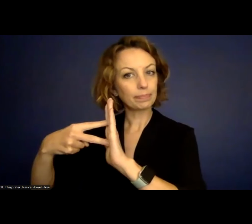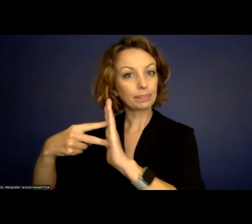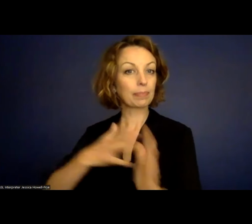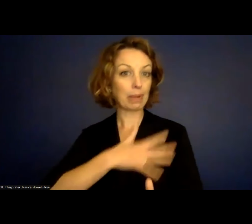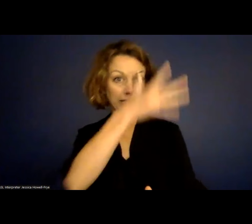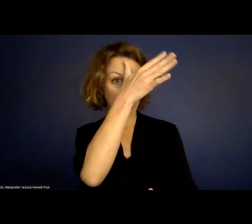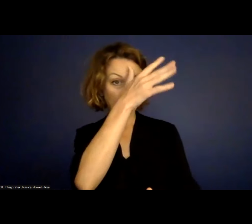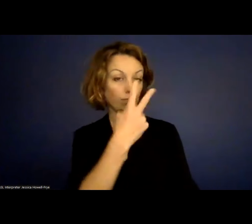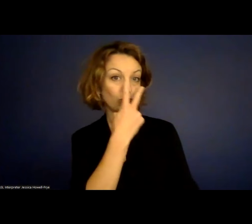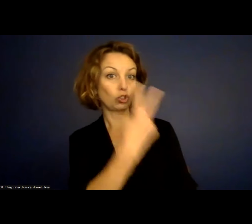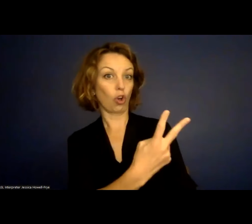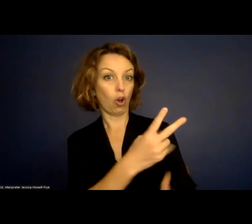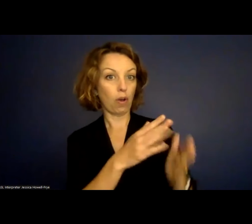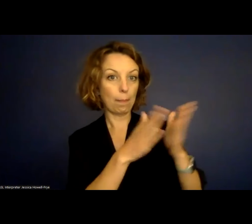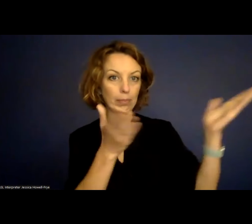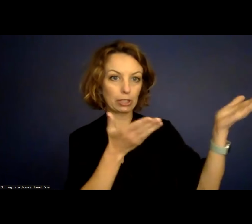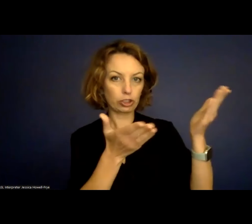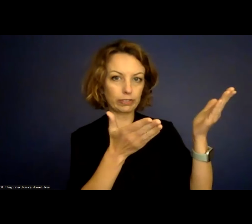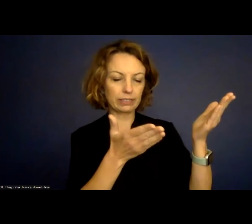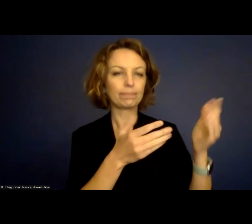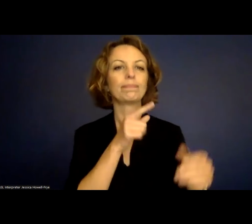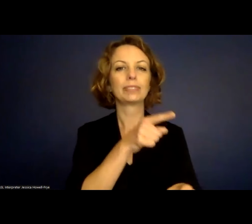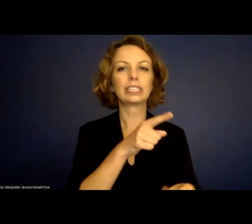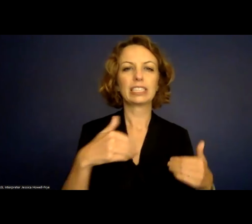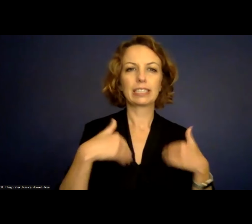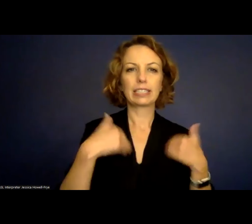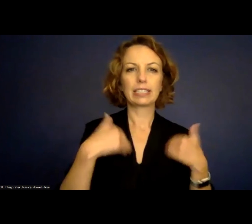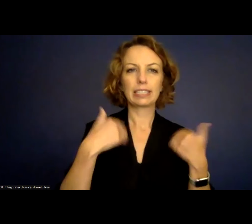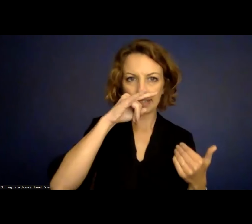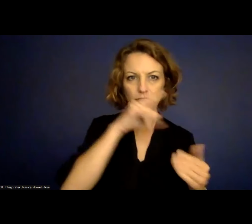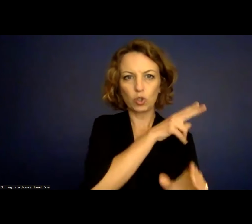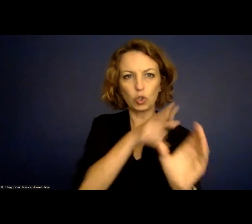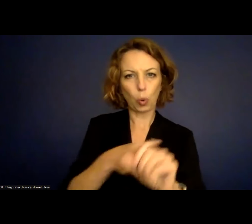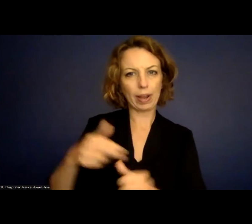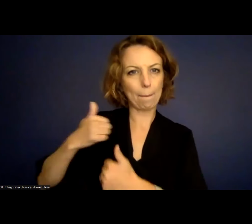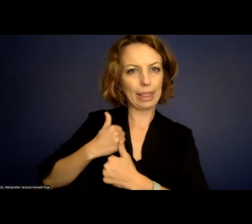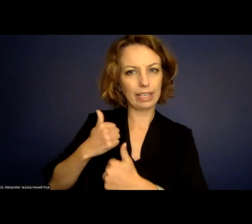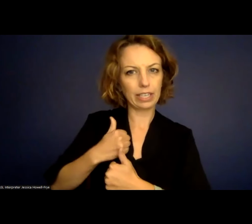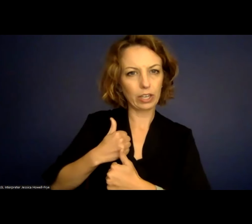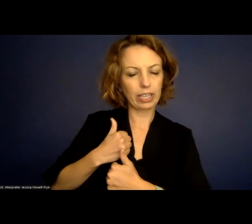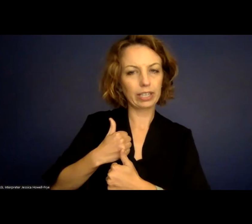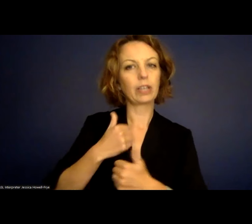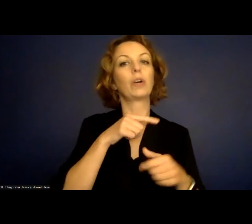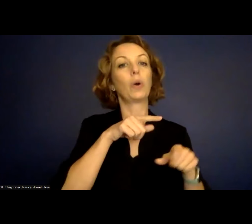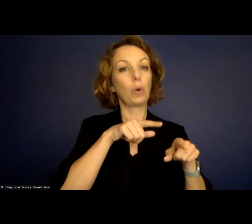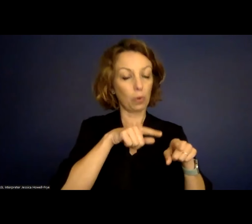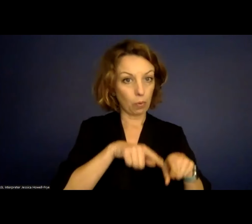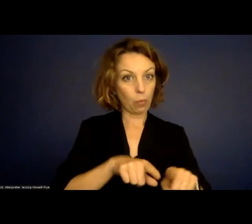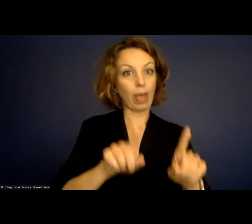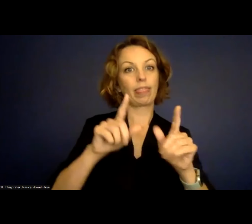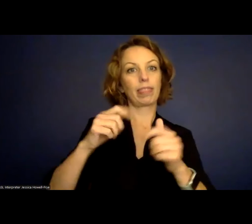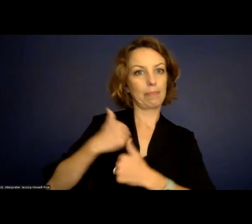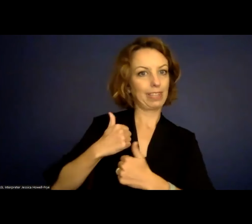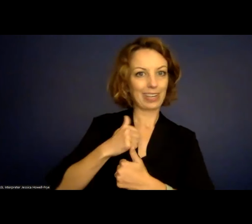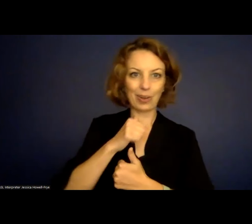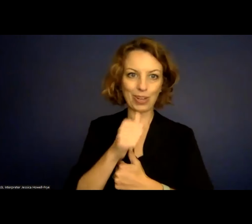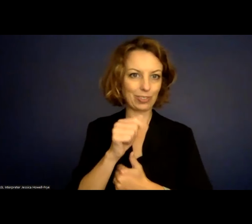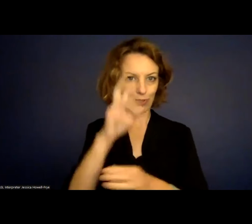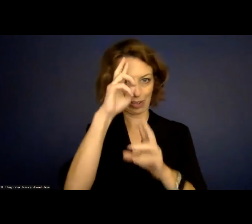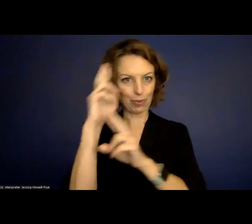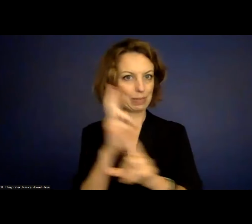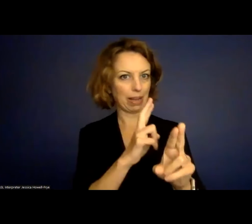soldier, but as a young kid in a military family, when the military was exactly respected, I didn't